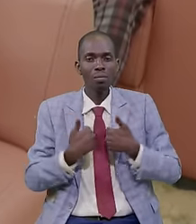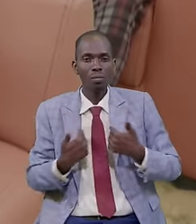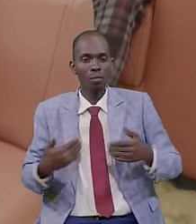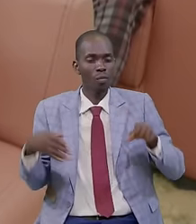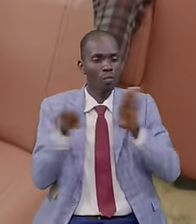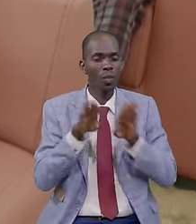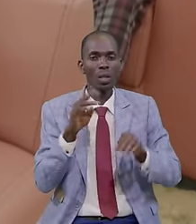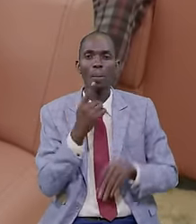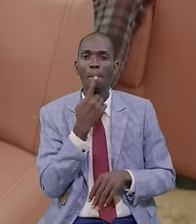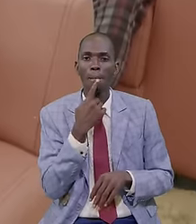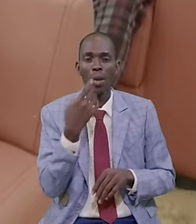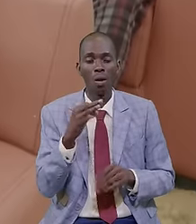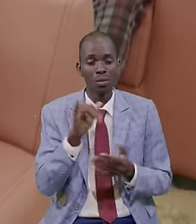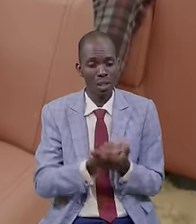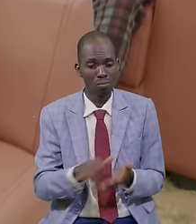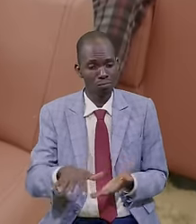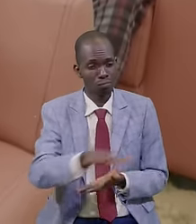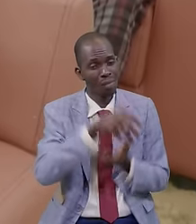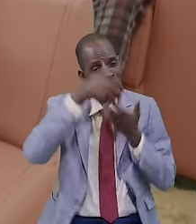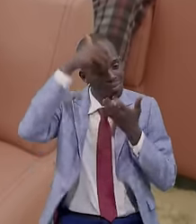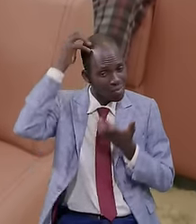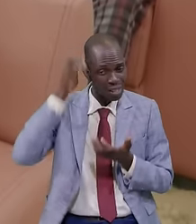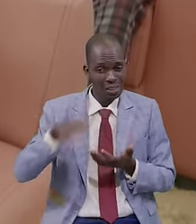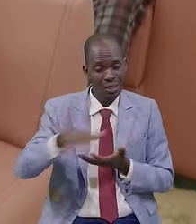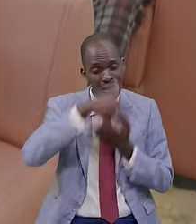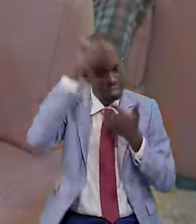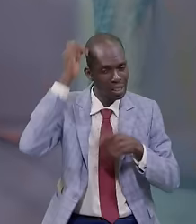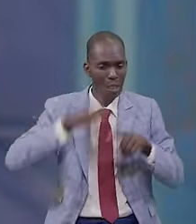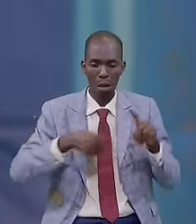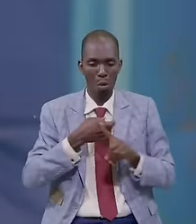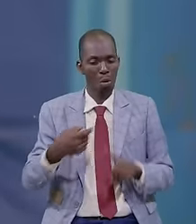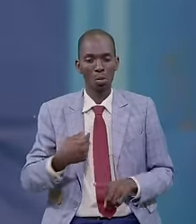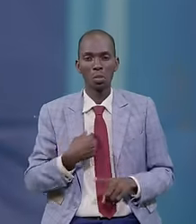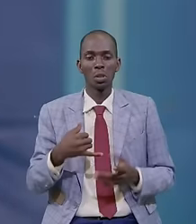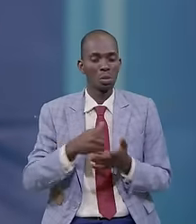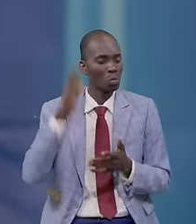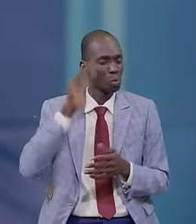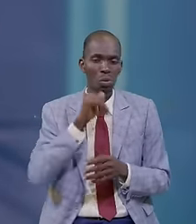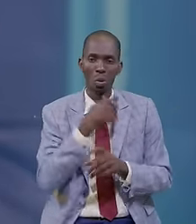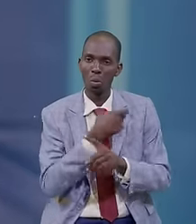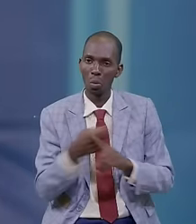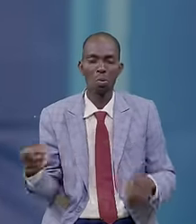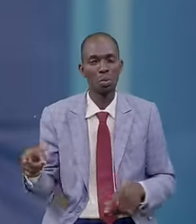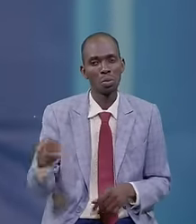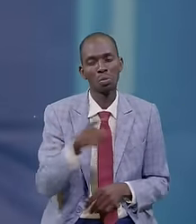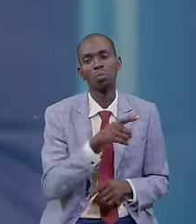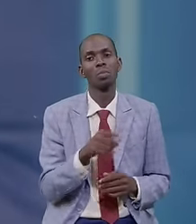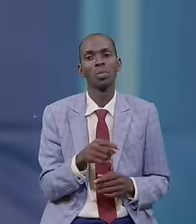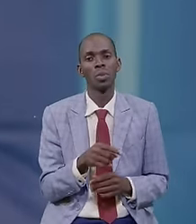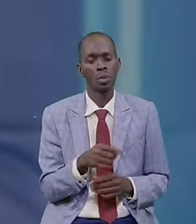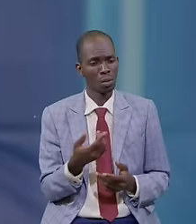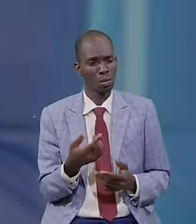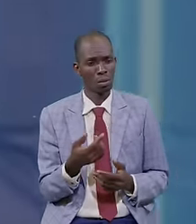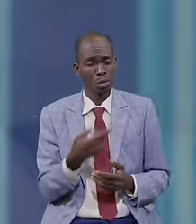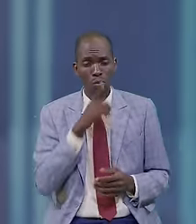they could not hurt me. They couldn't hurt you. They didn't eat you up. No. Come on. Let me